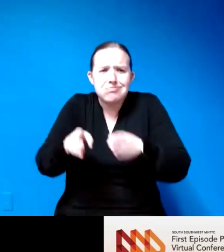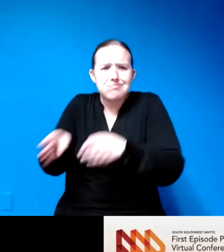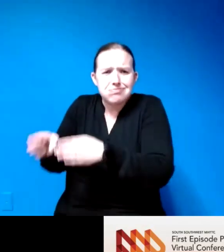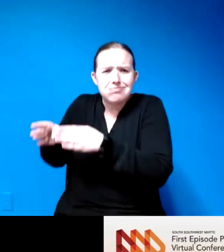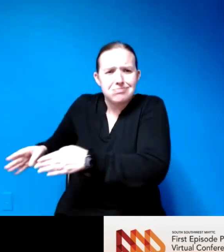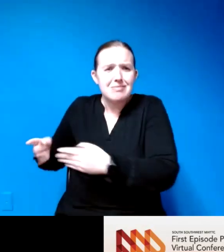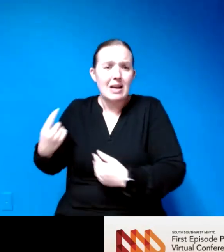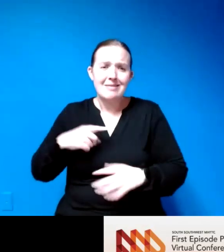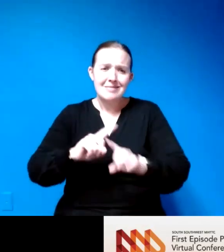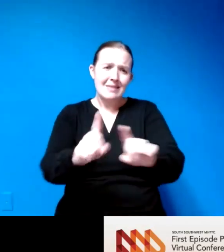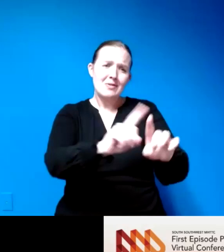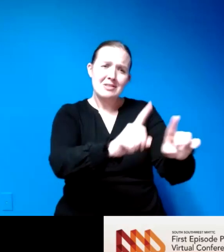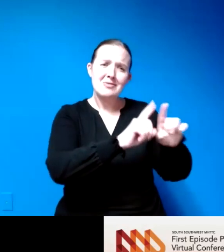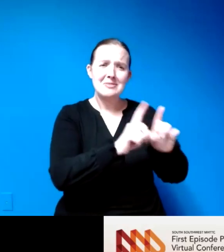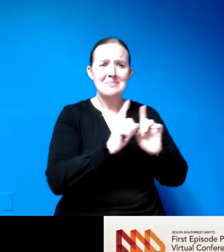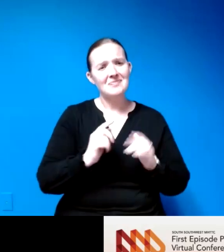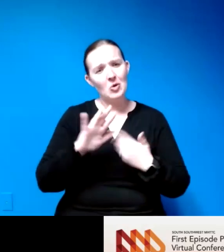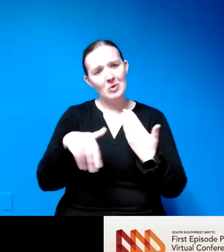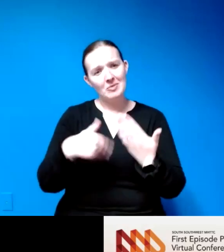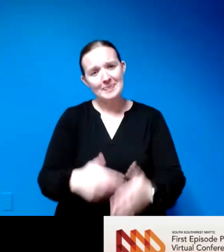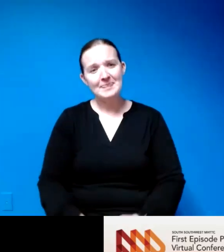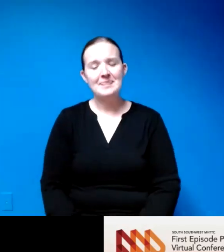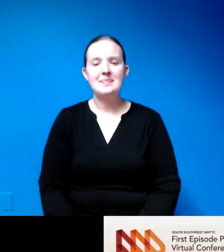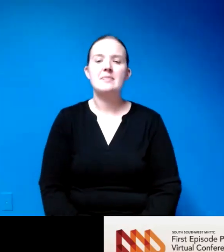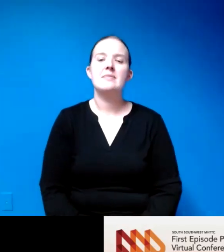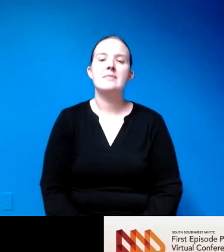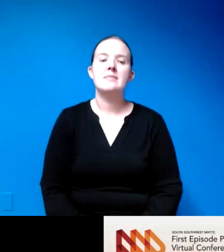all on. One of the things